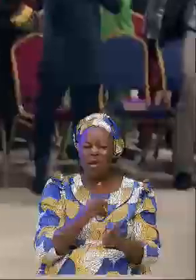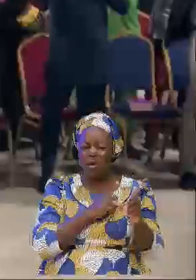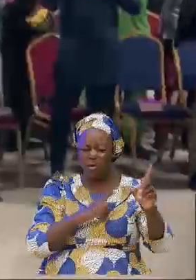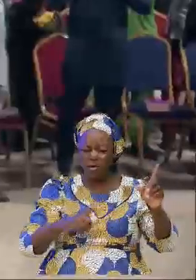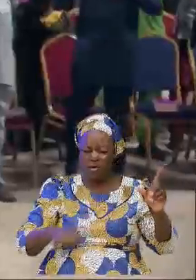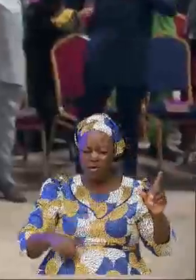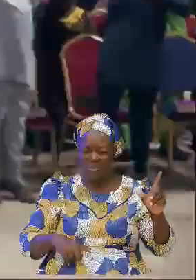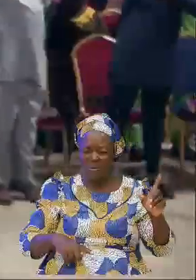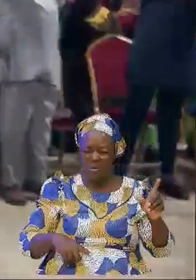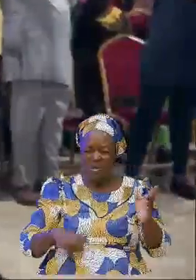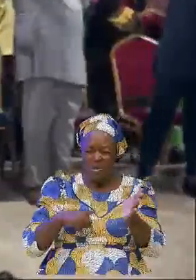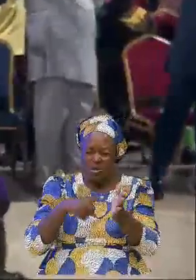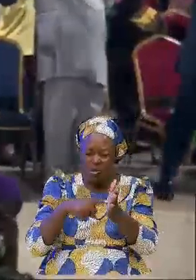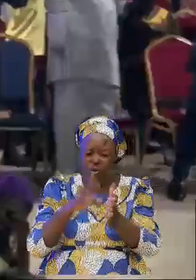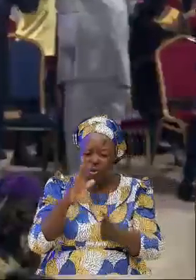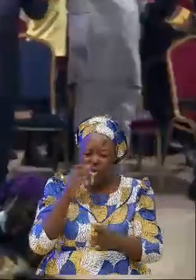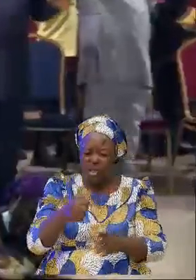Receive your deliverance.